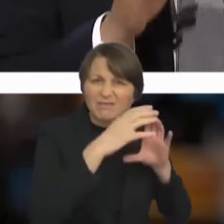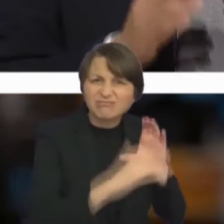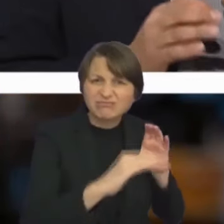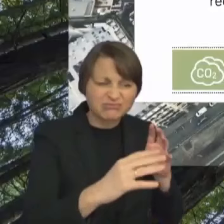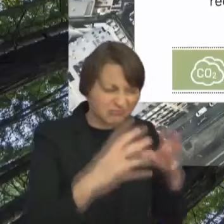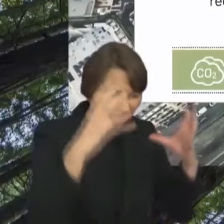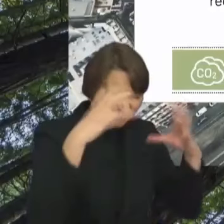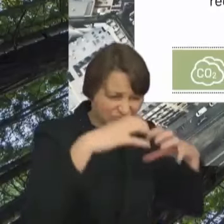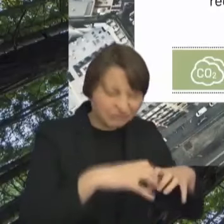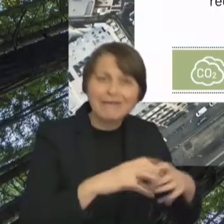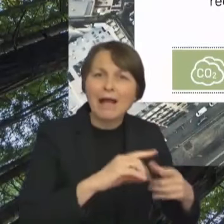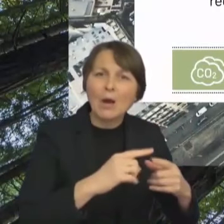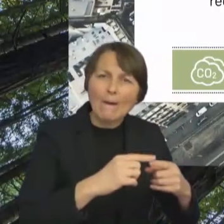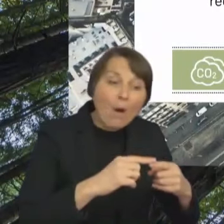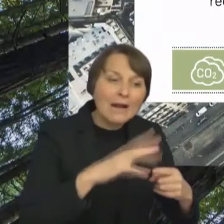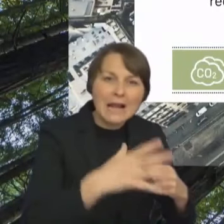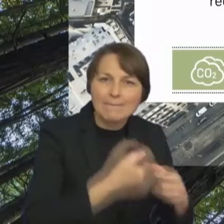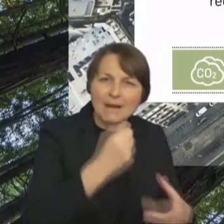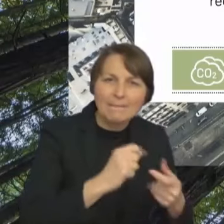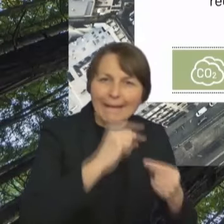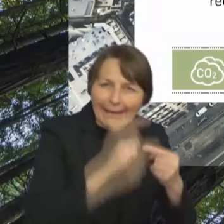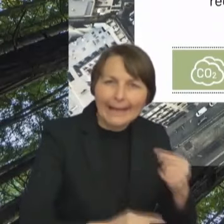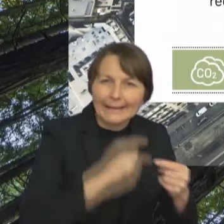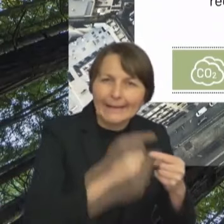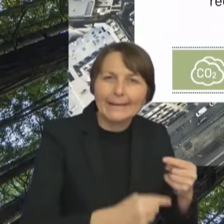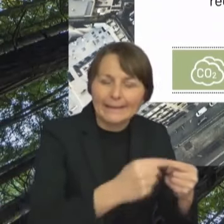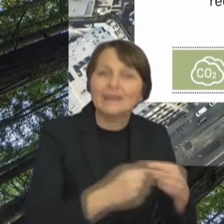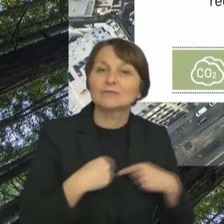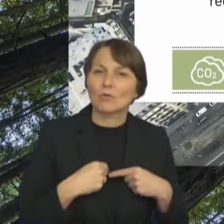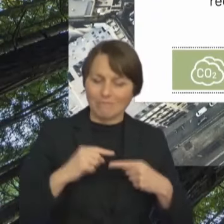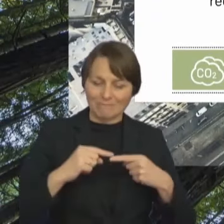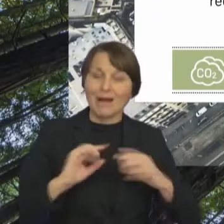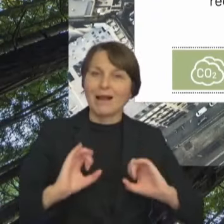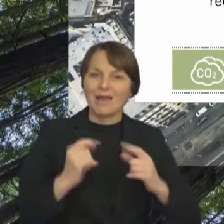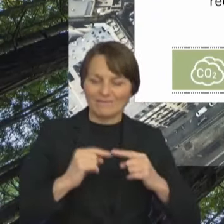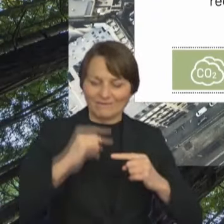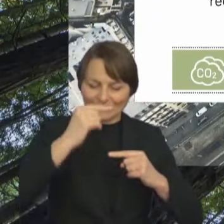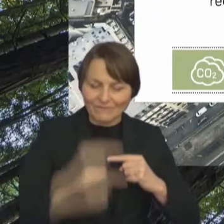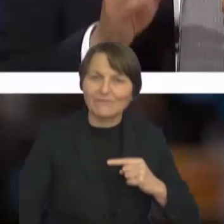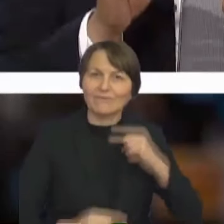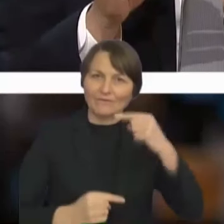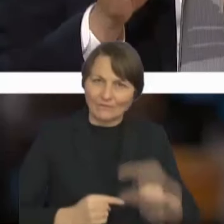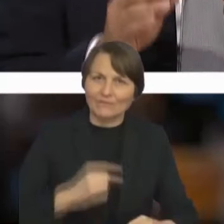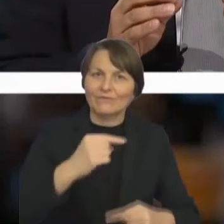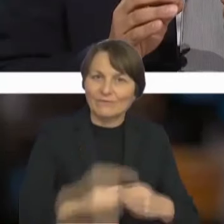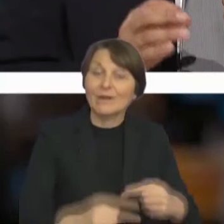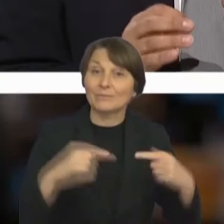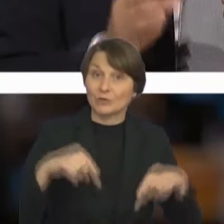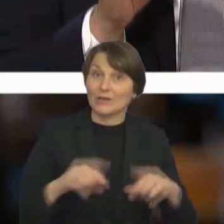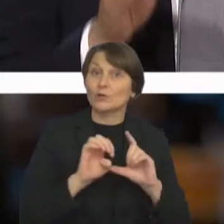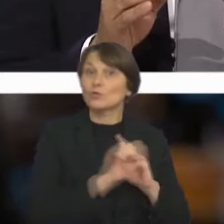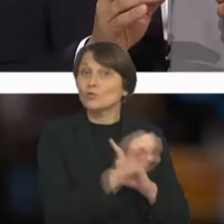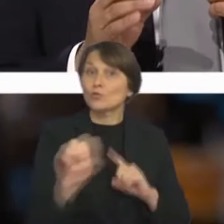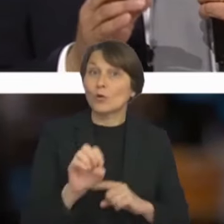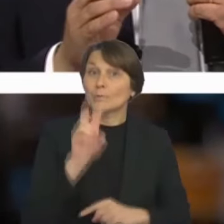the entire life cycle of our cars makes it possible for us to aim to be carbon neutral in Europe by 2040